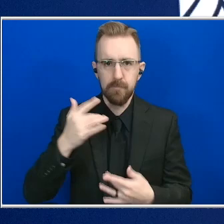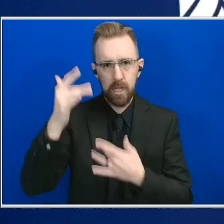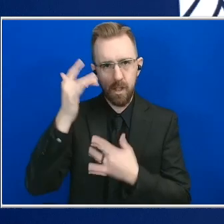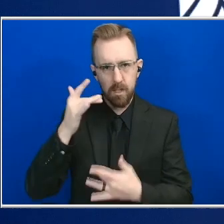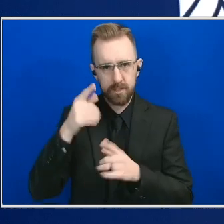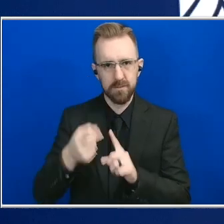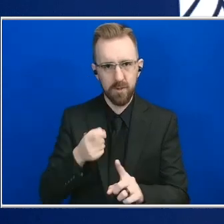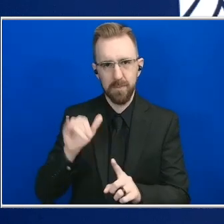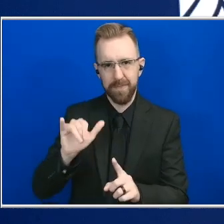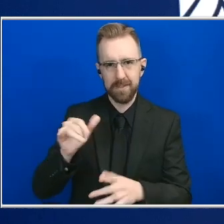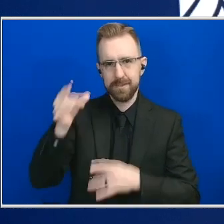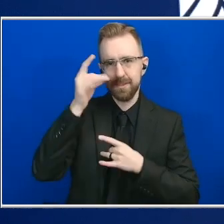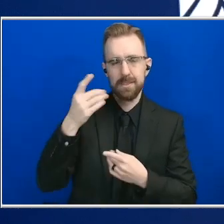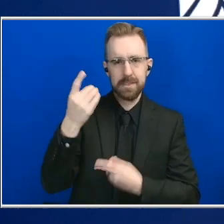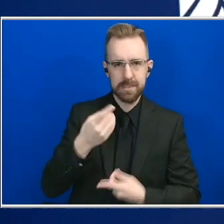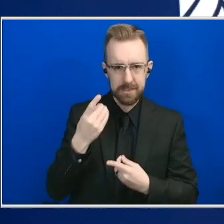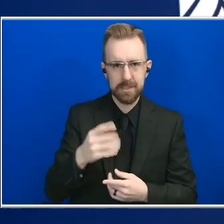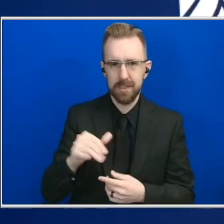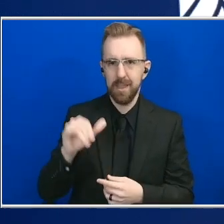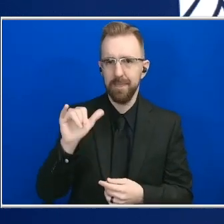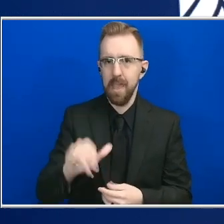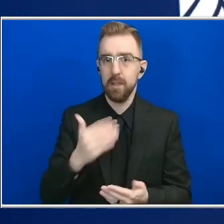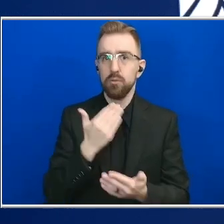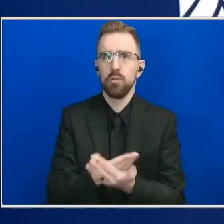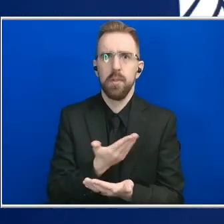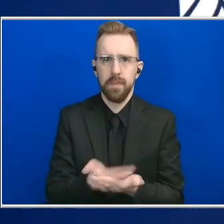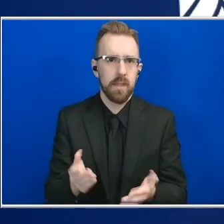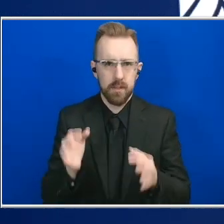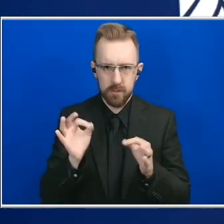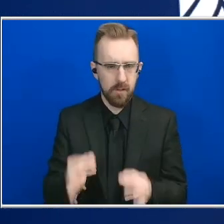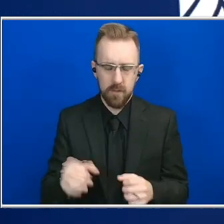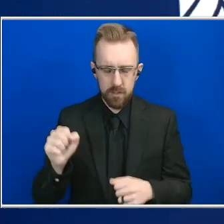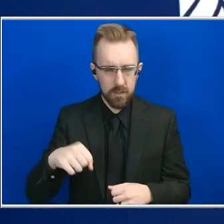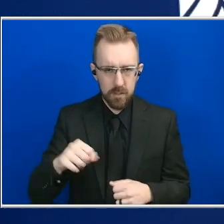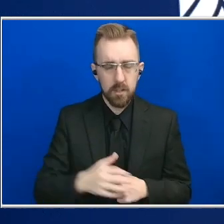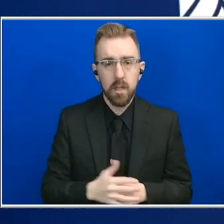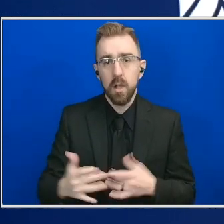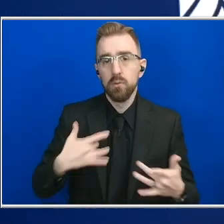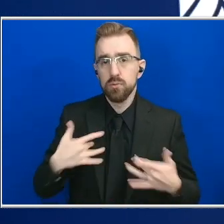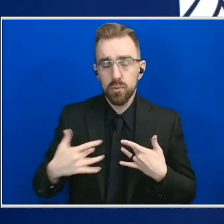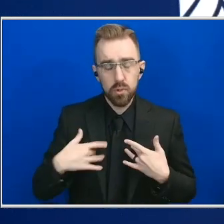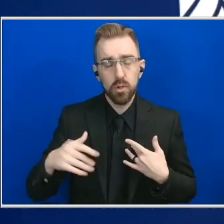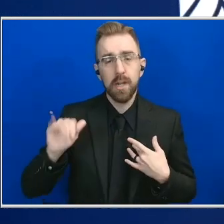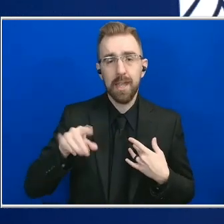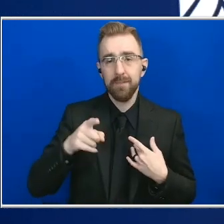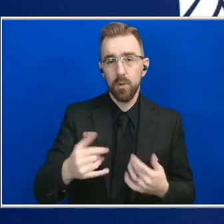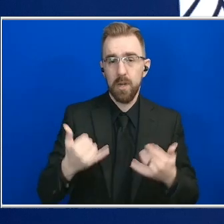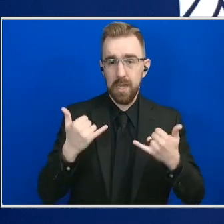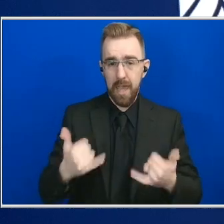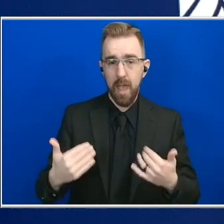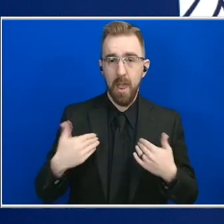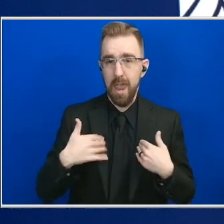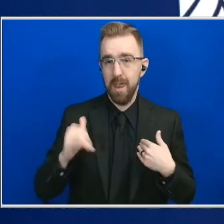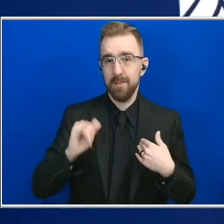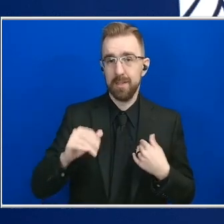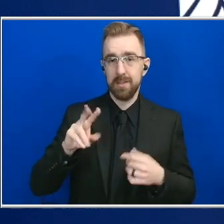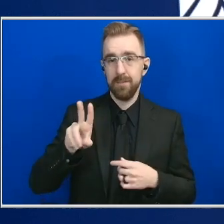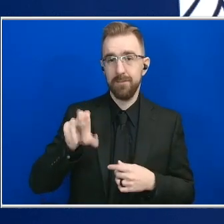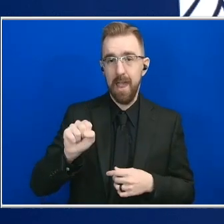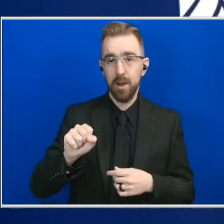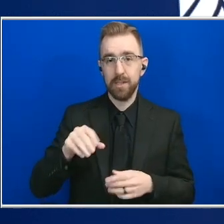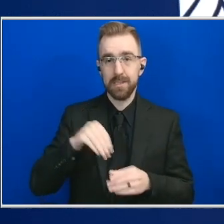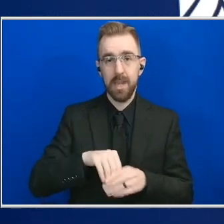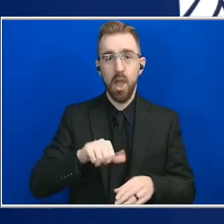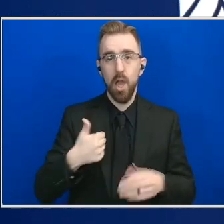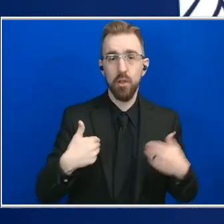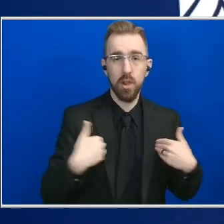disease, and that is a good thing for sure. But the concern is if you are now having this virus in other mammals, particularly in